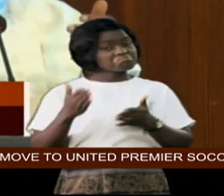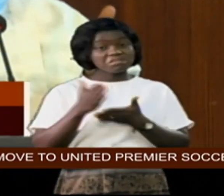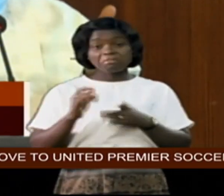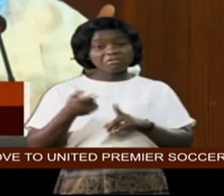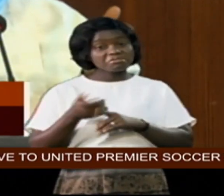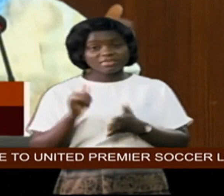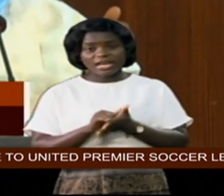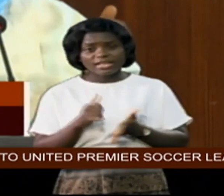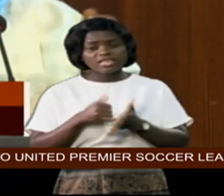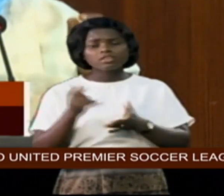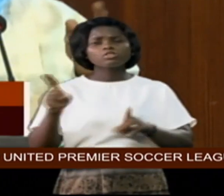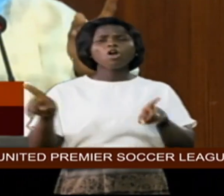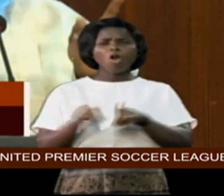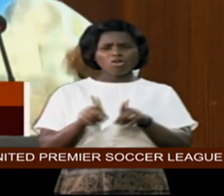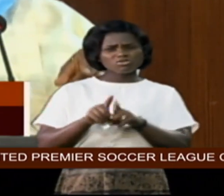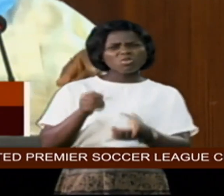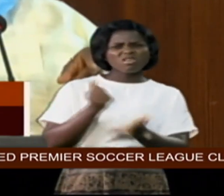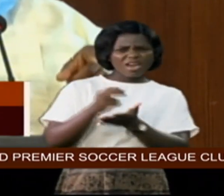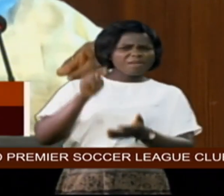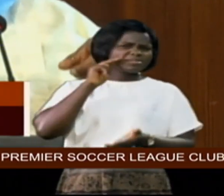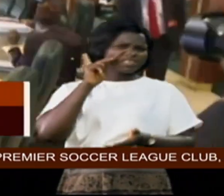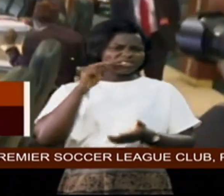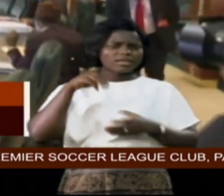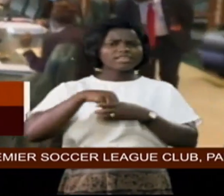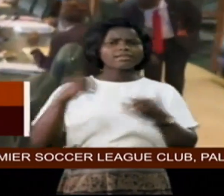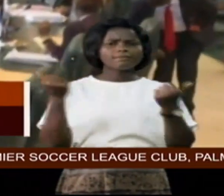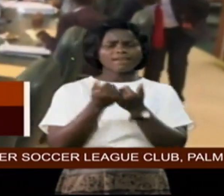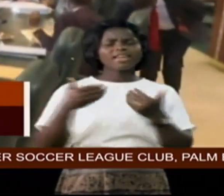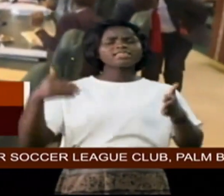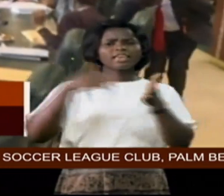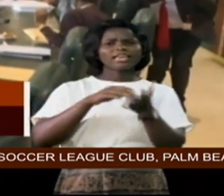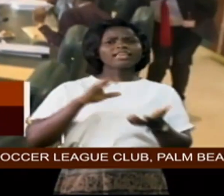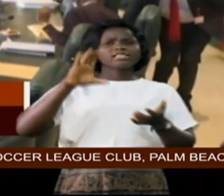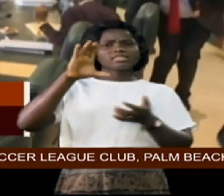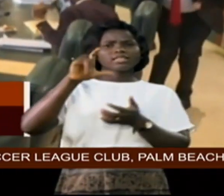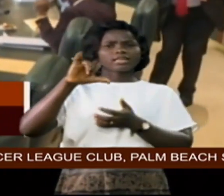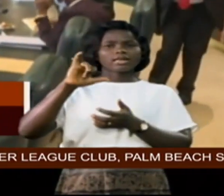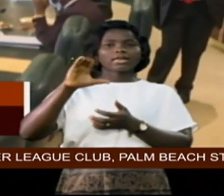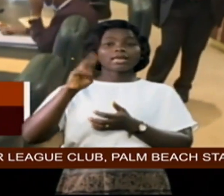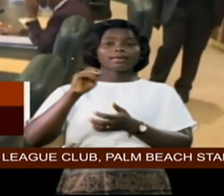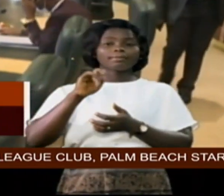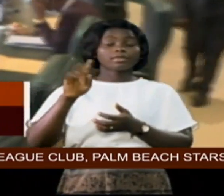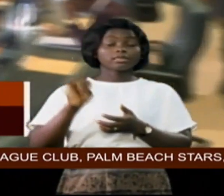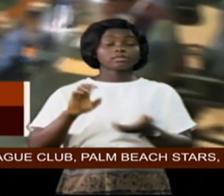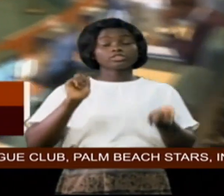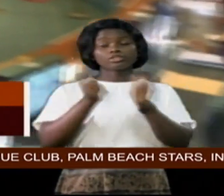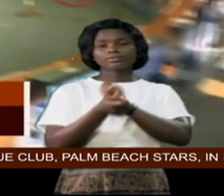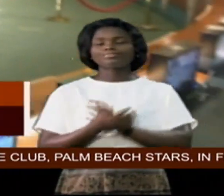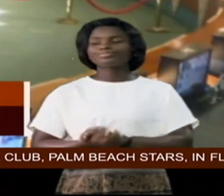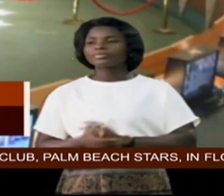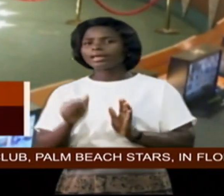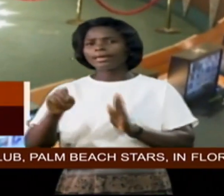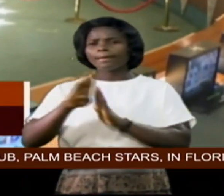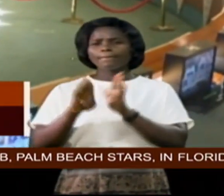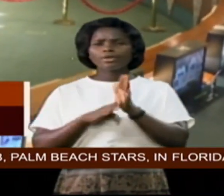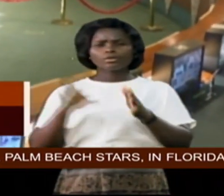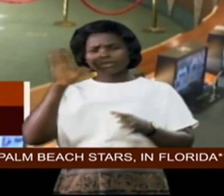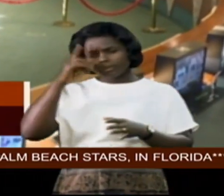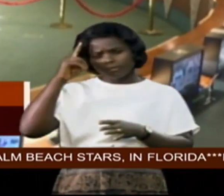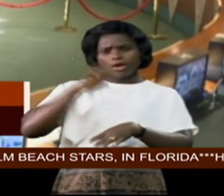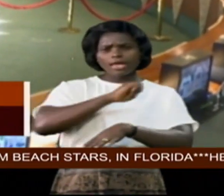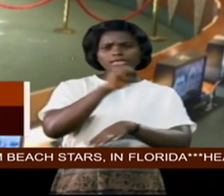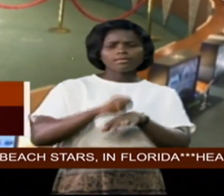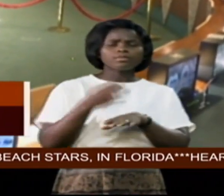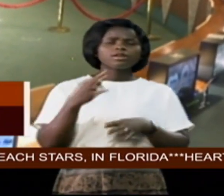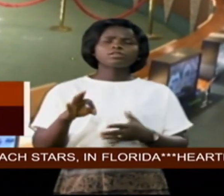it also helped Nigeria in the fight against climate change. A bill seeking the establishment of the Council for Traditional, Alternative